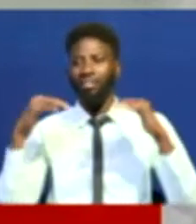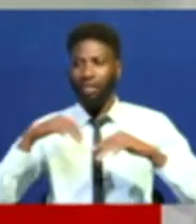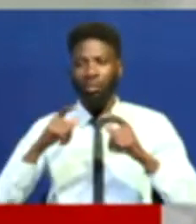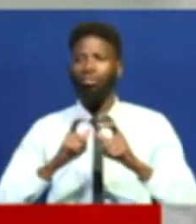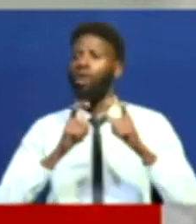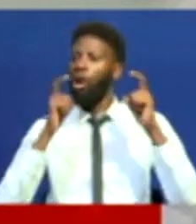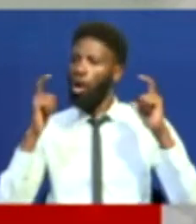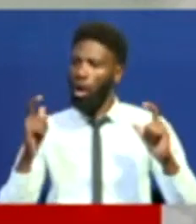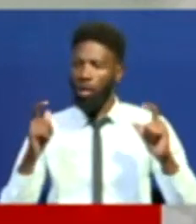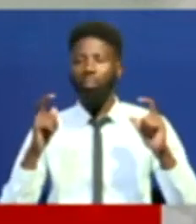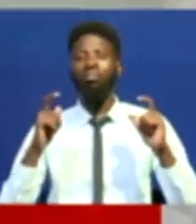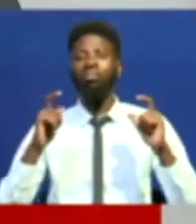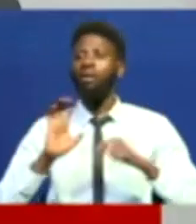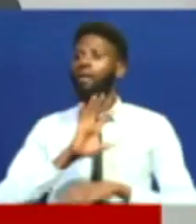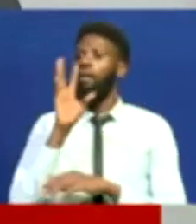continental level.